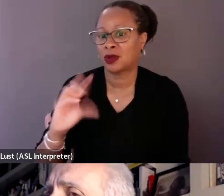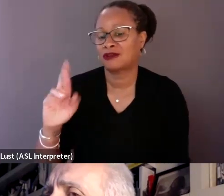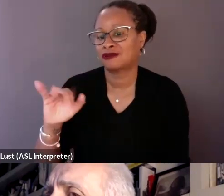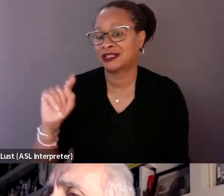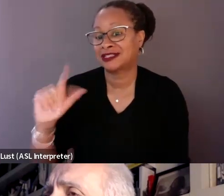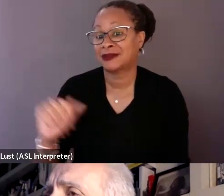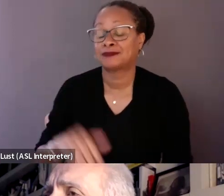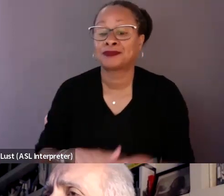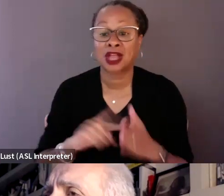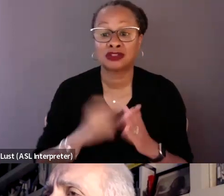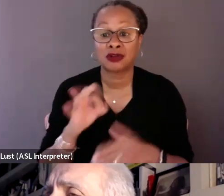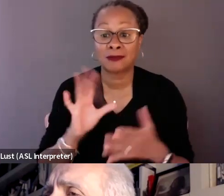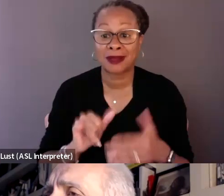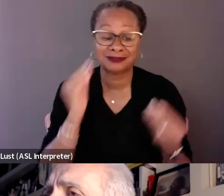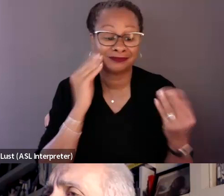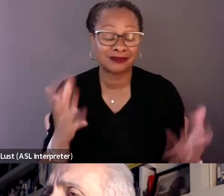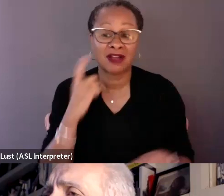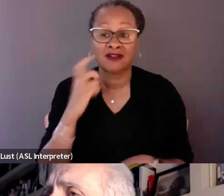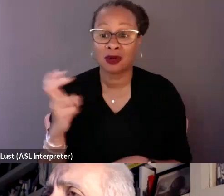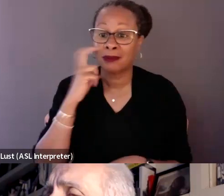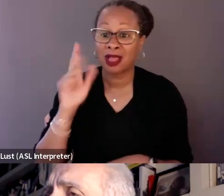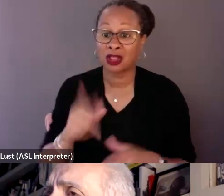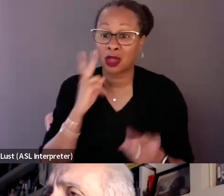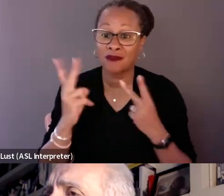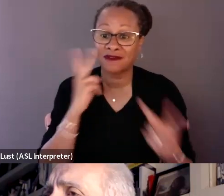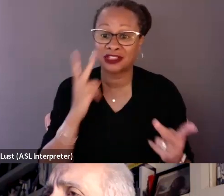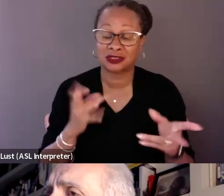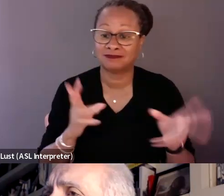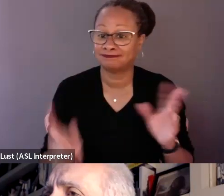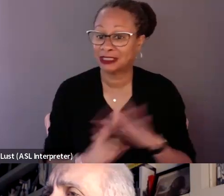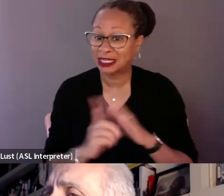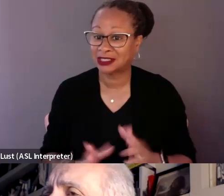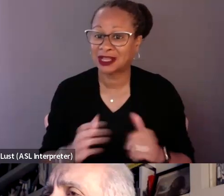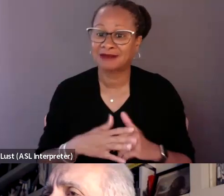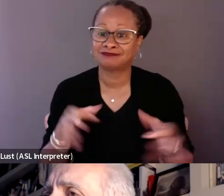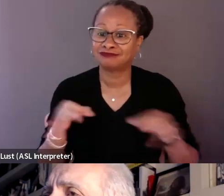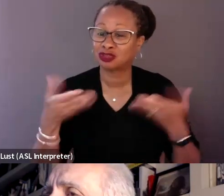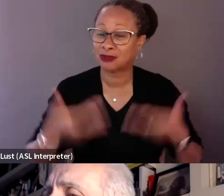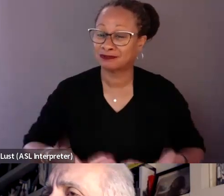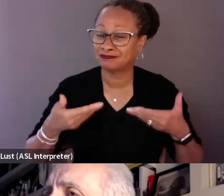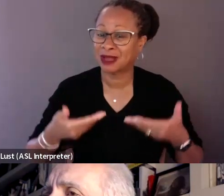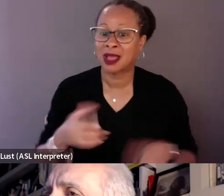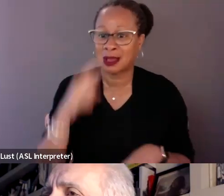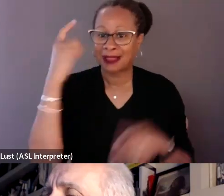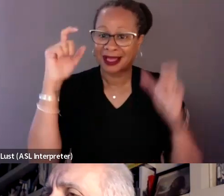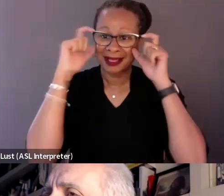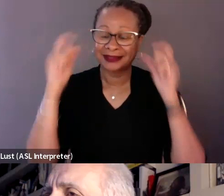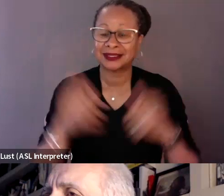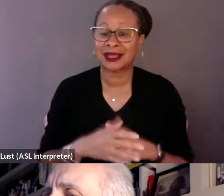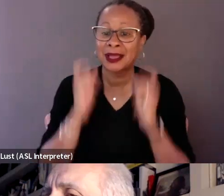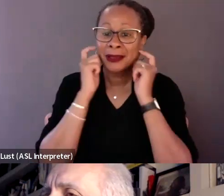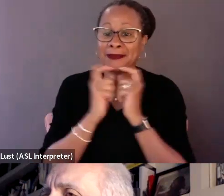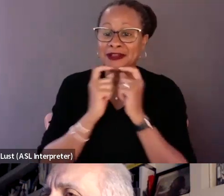our blind and low vision attendees, I'll describe myself. I have black glasses, I have a beard, I'm